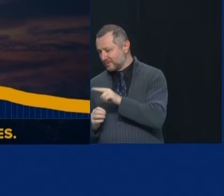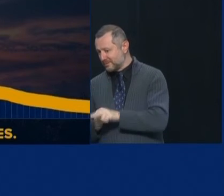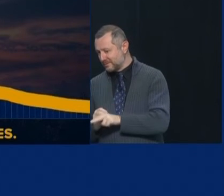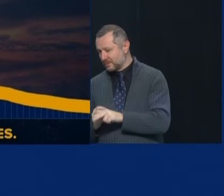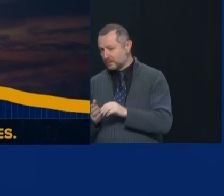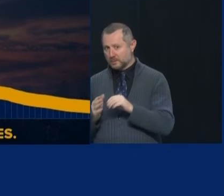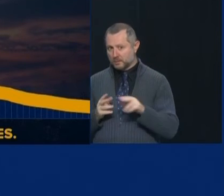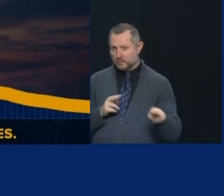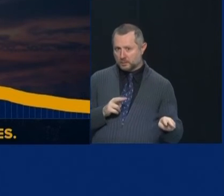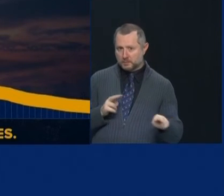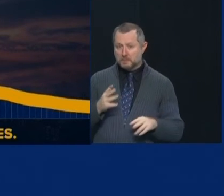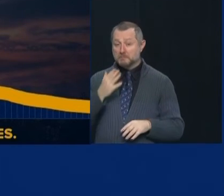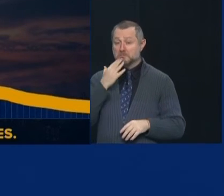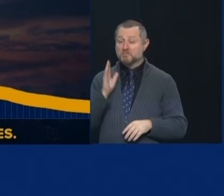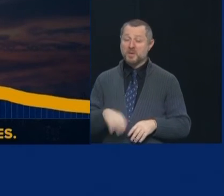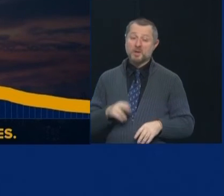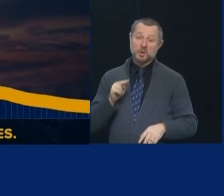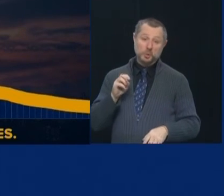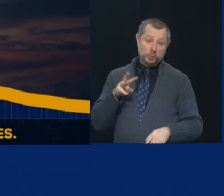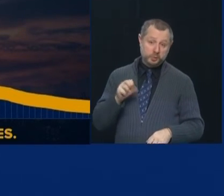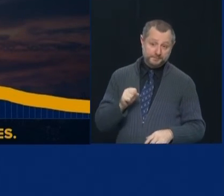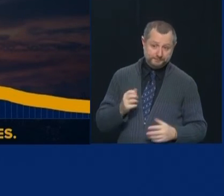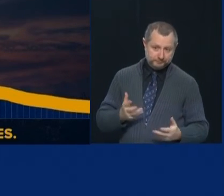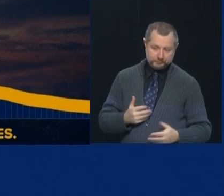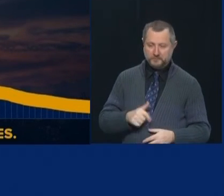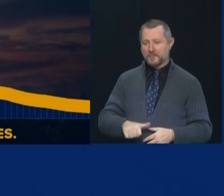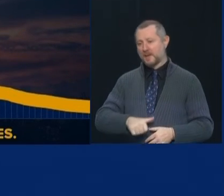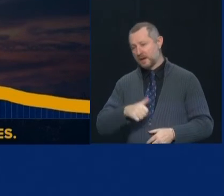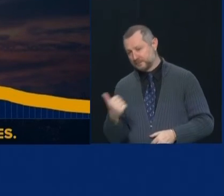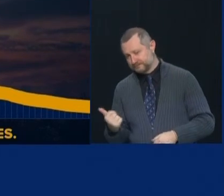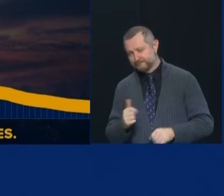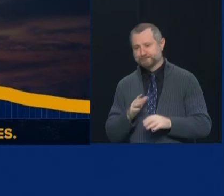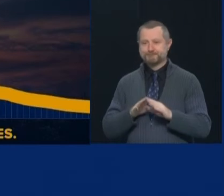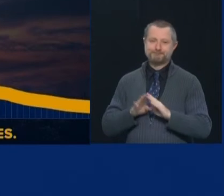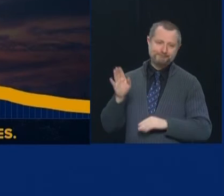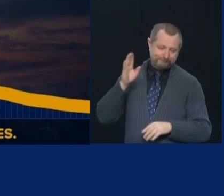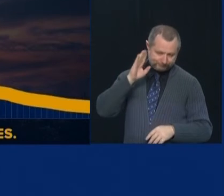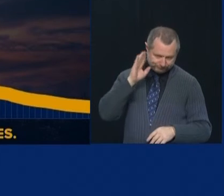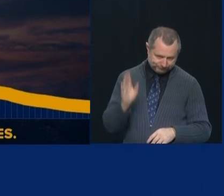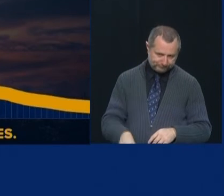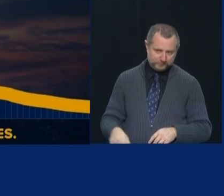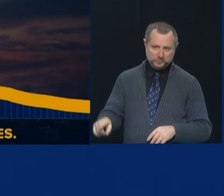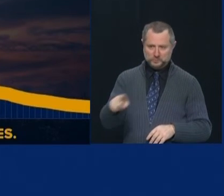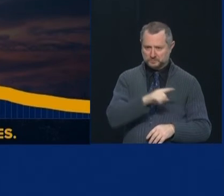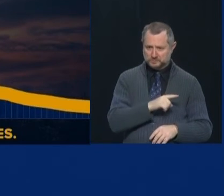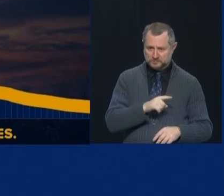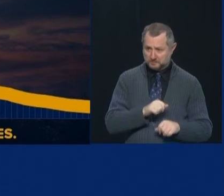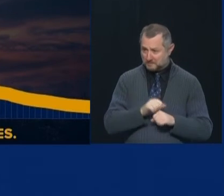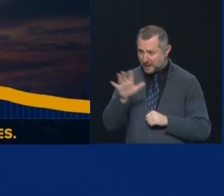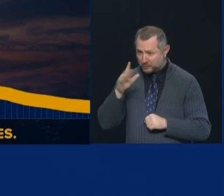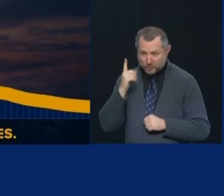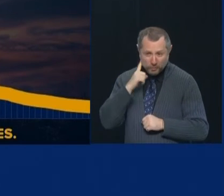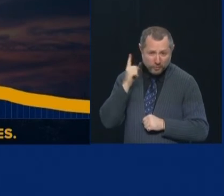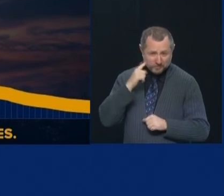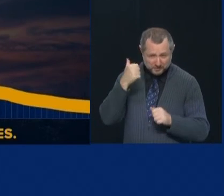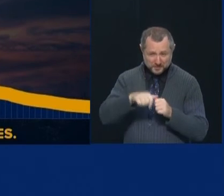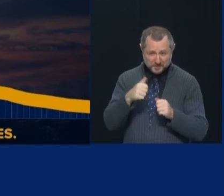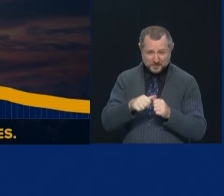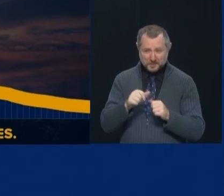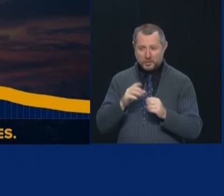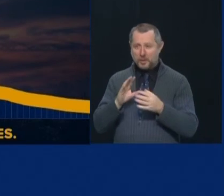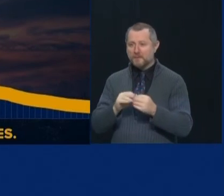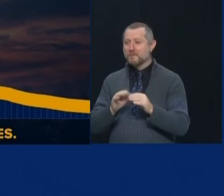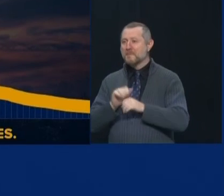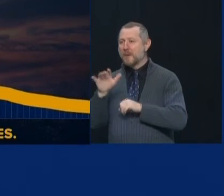news, we have another mountain. I know how much you like mountains. I've heard many of your comments about the